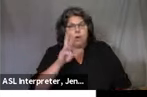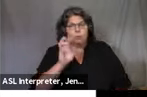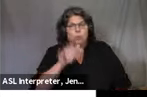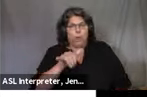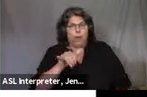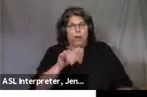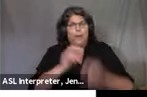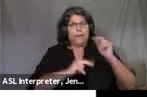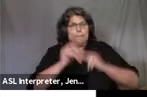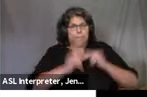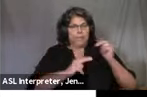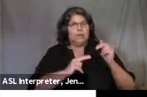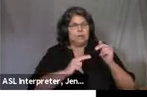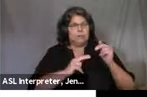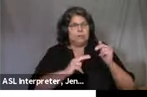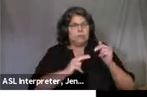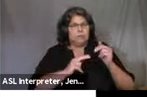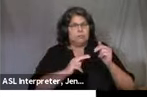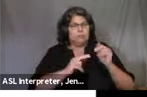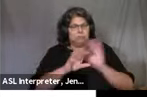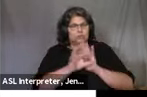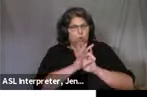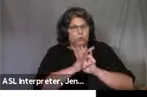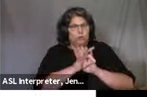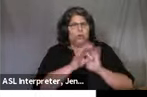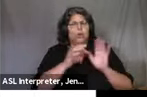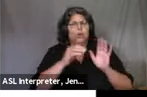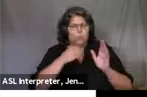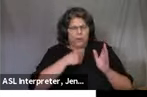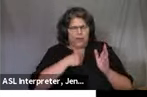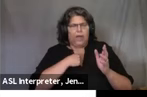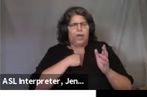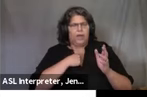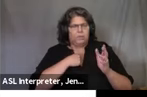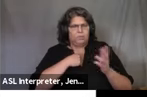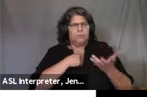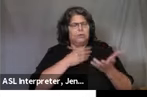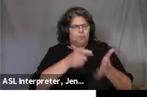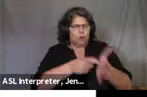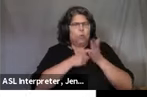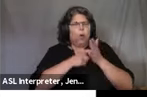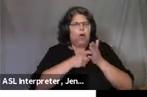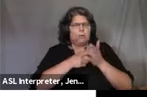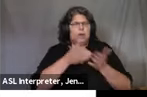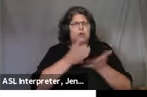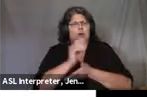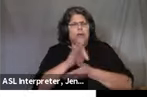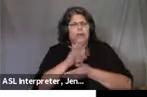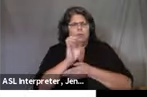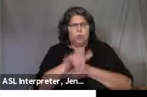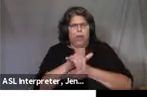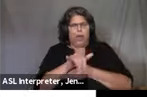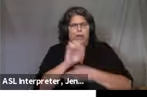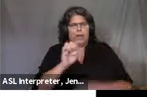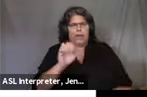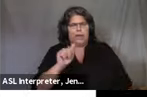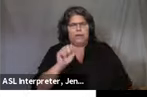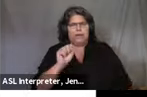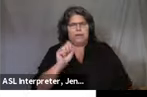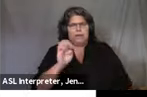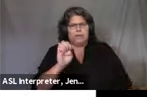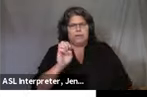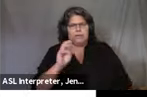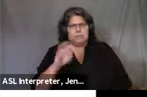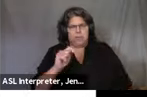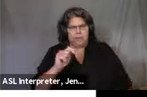we have accounted for requiring right-of-way easements in order to make the